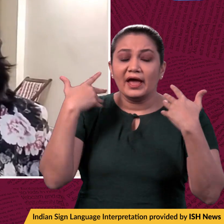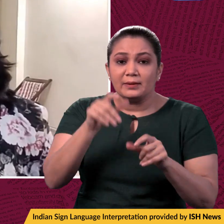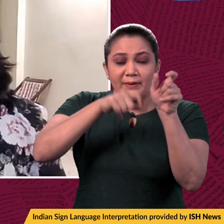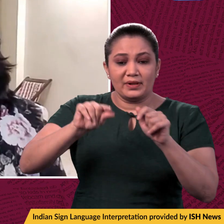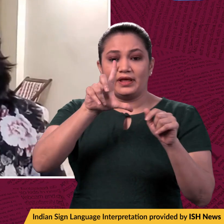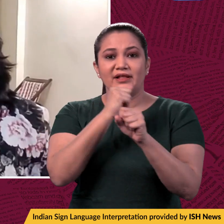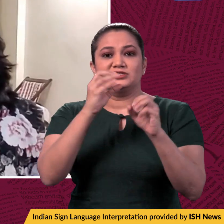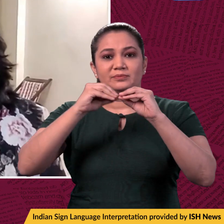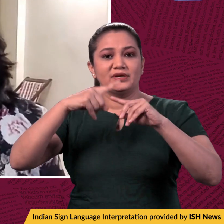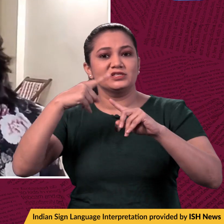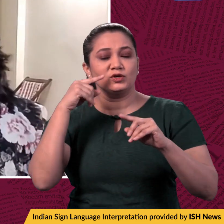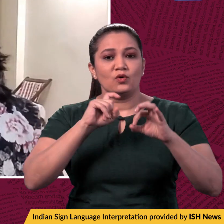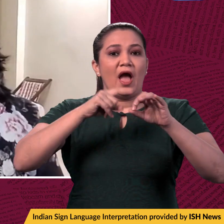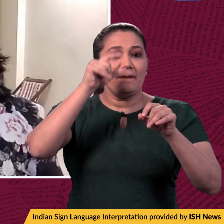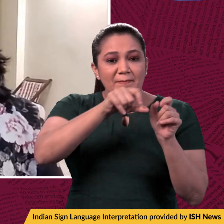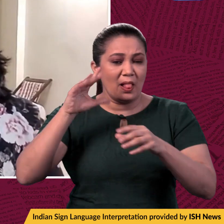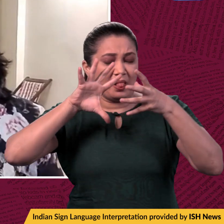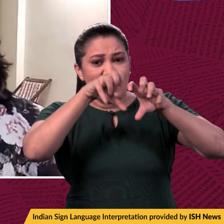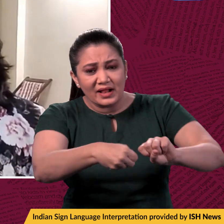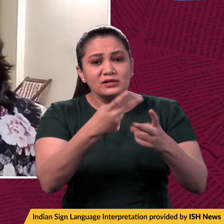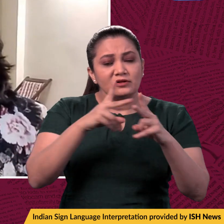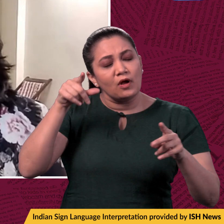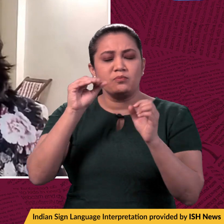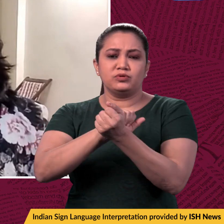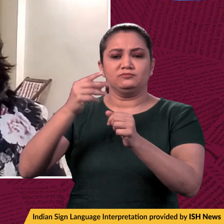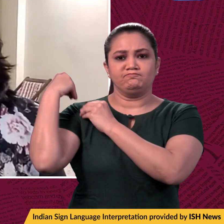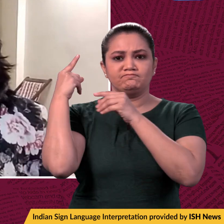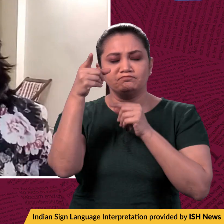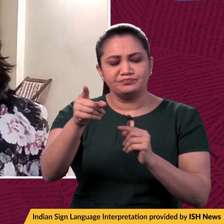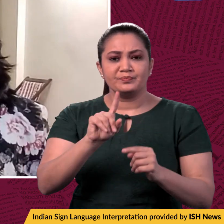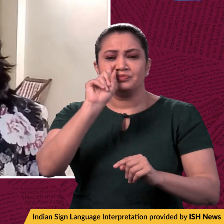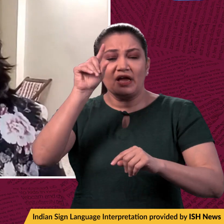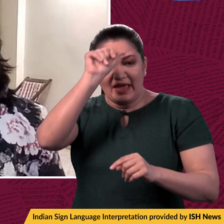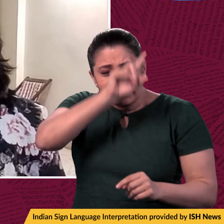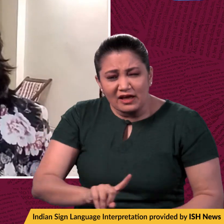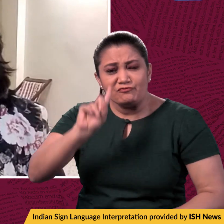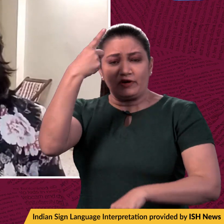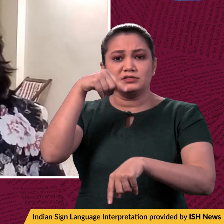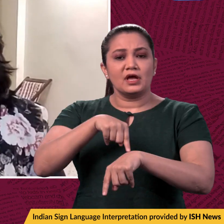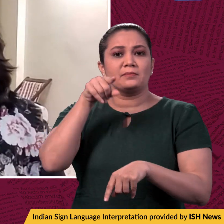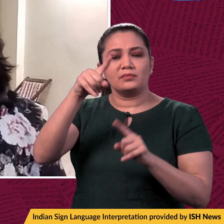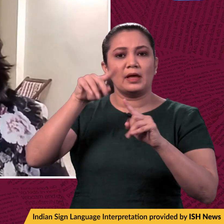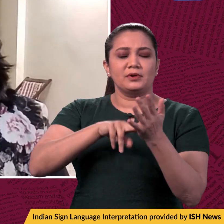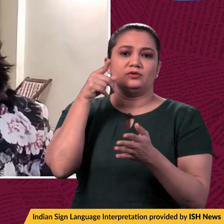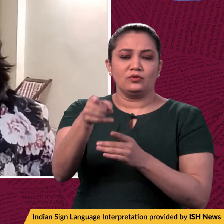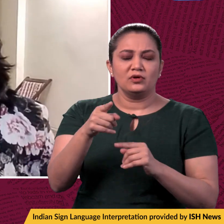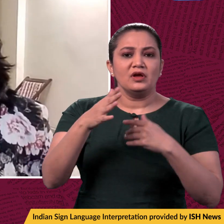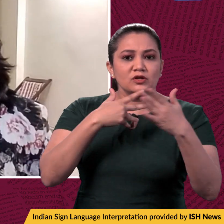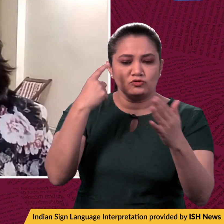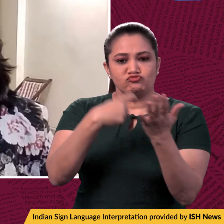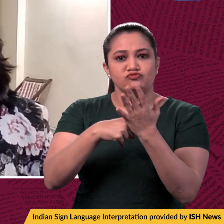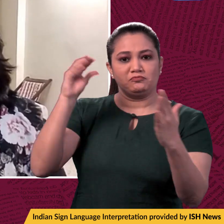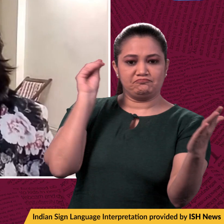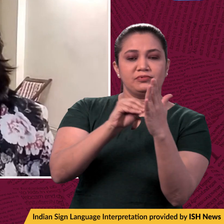effectively bans any harassment of LGBTQIA plus people. Now, this has become the first state in India to